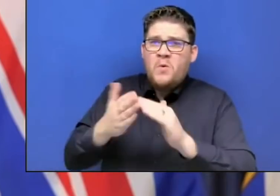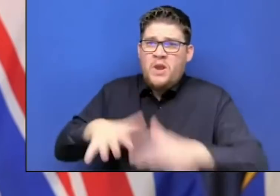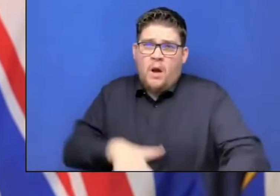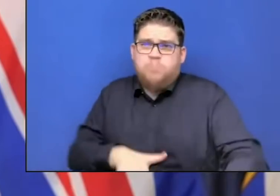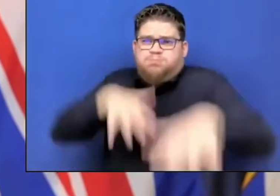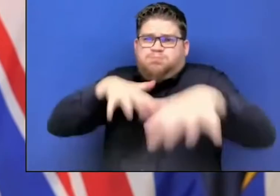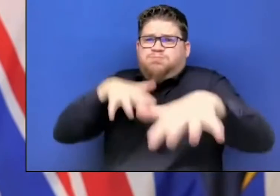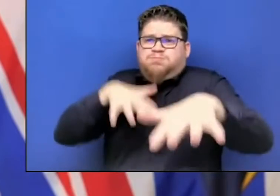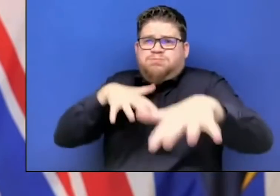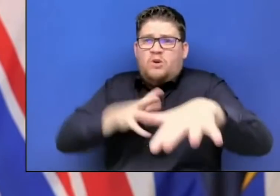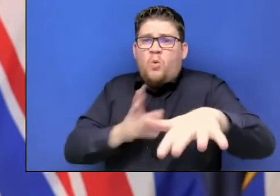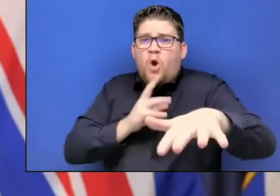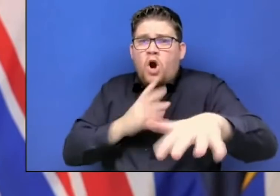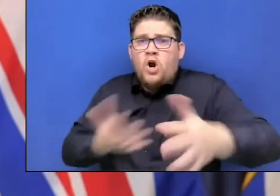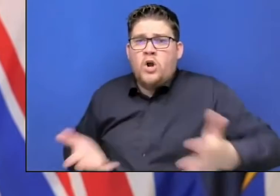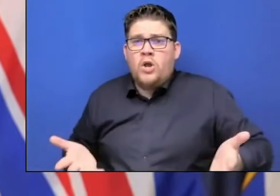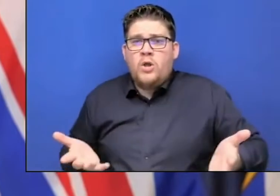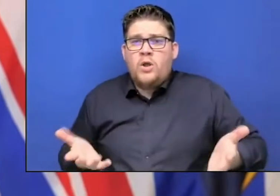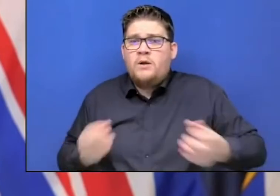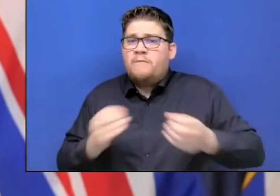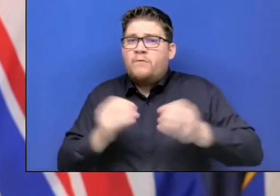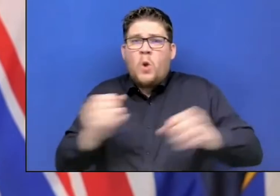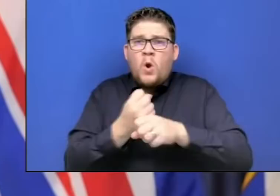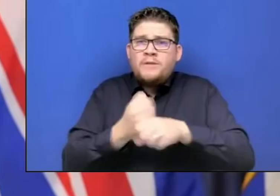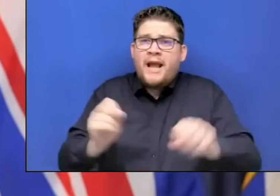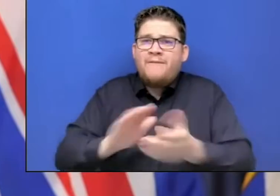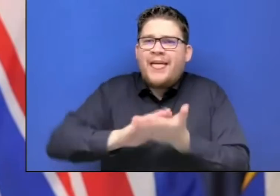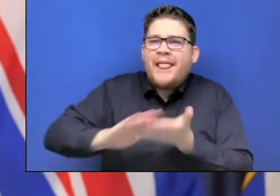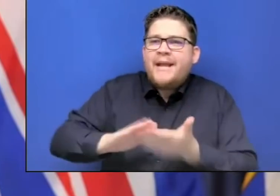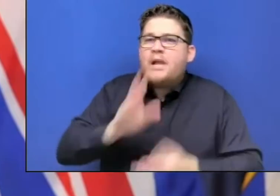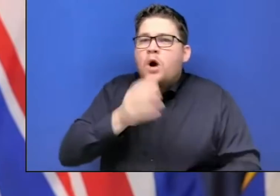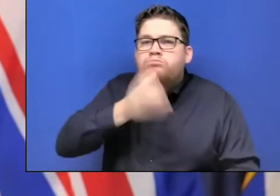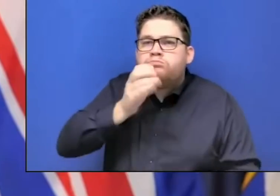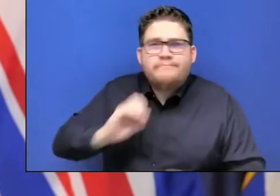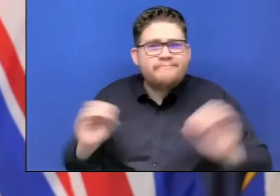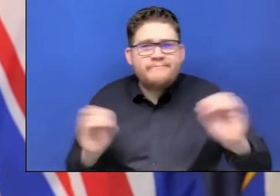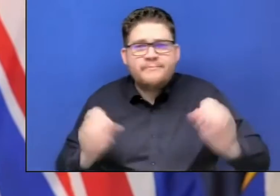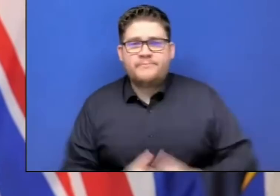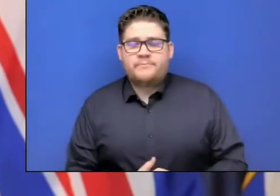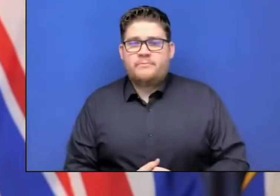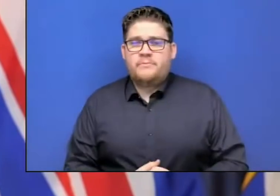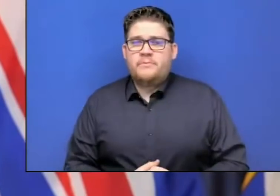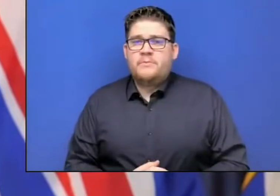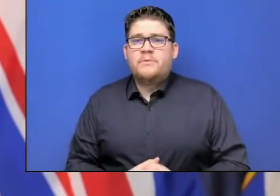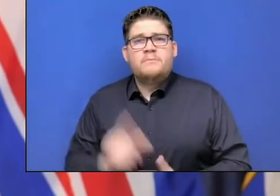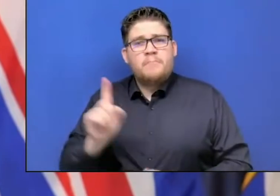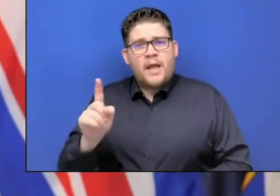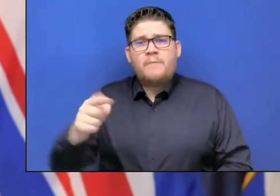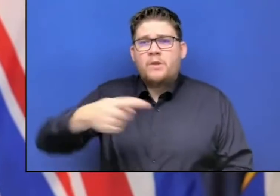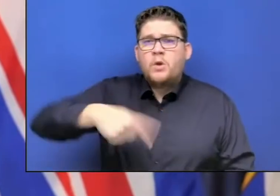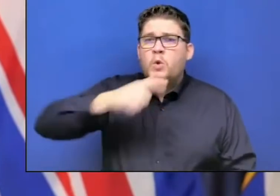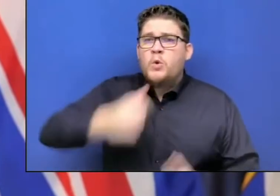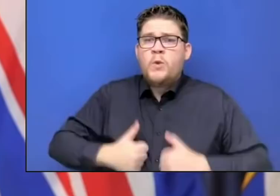water and waste treatment not accessible to citizens. Despite that, the resilient people of Merritt, who have been evacuated not once